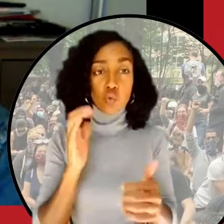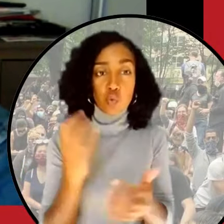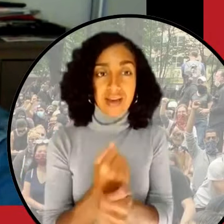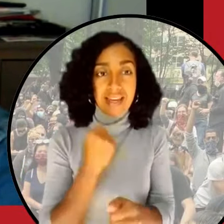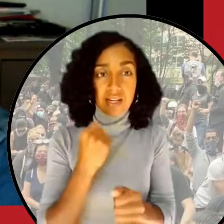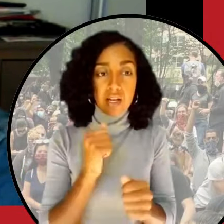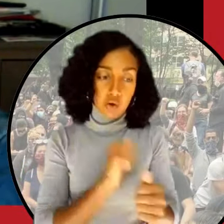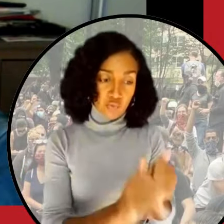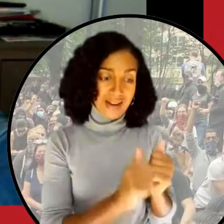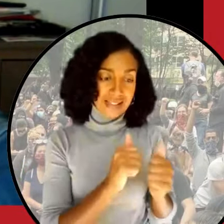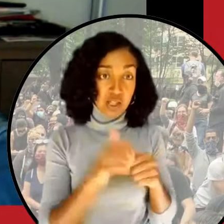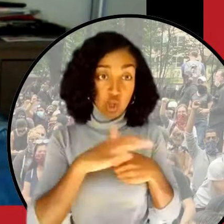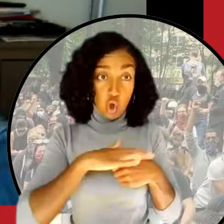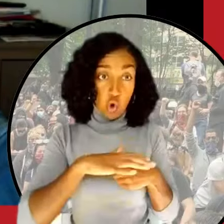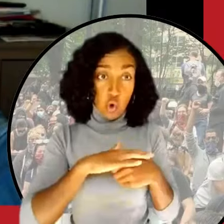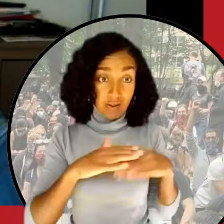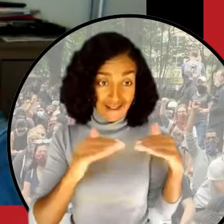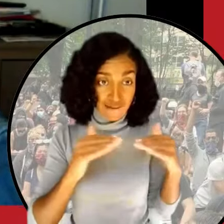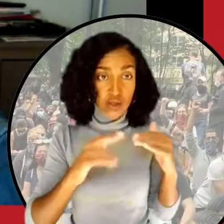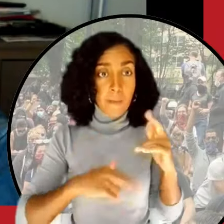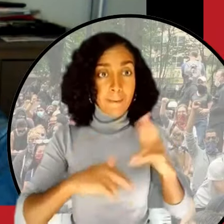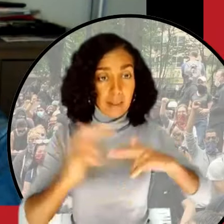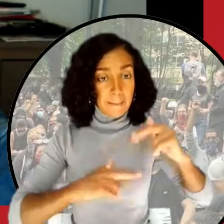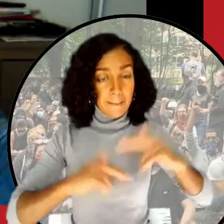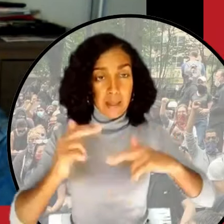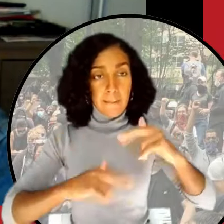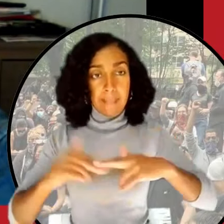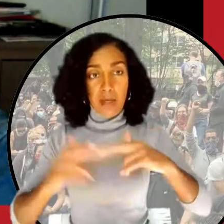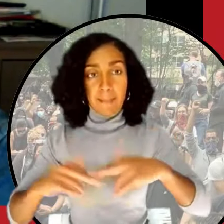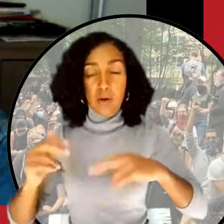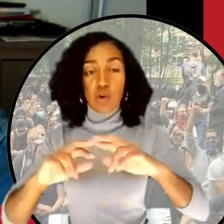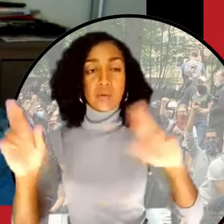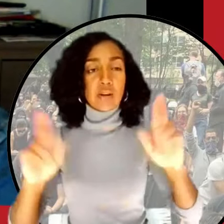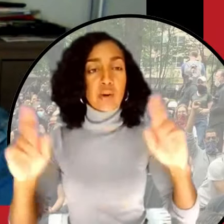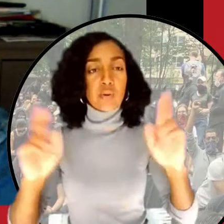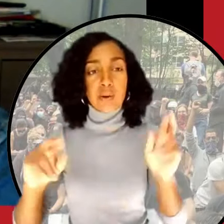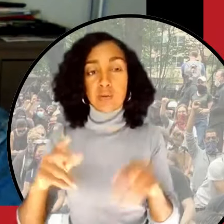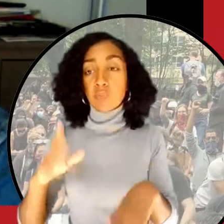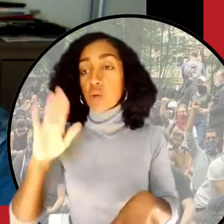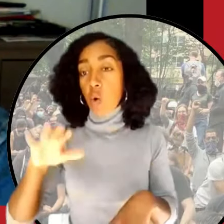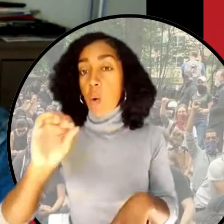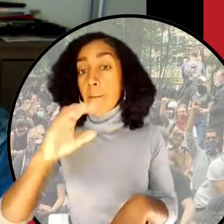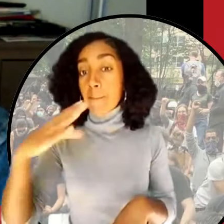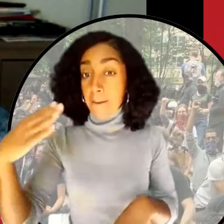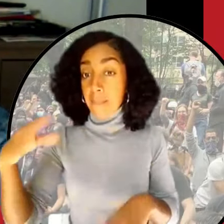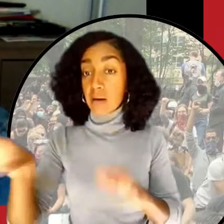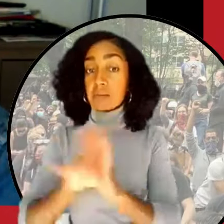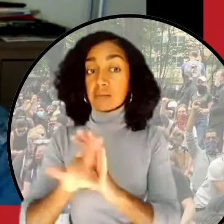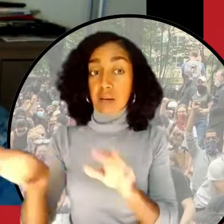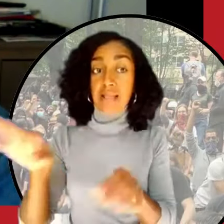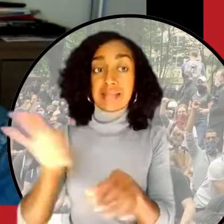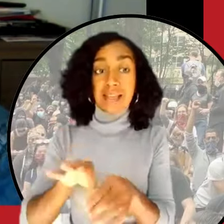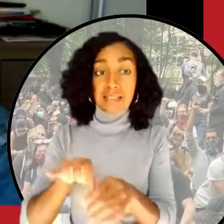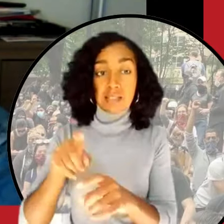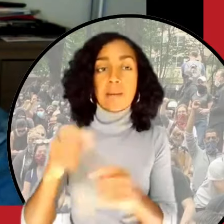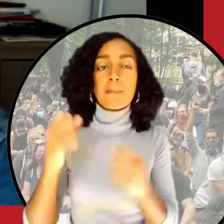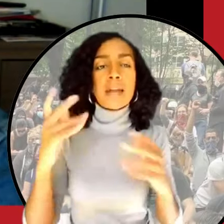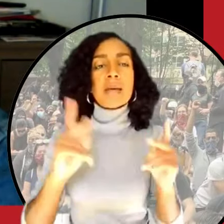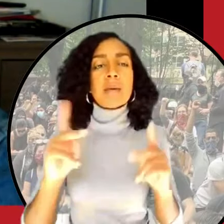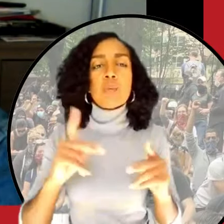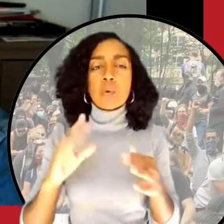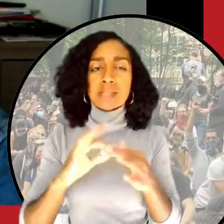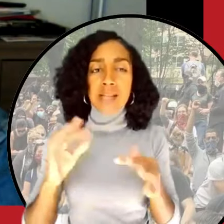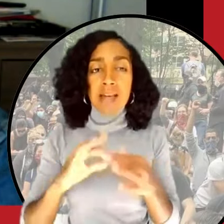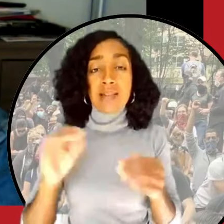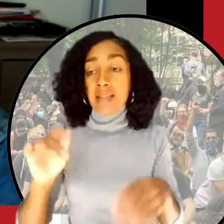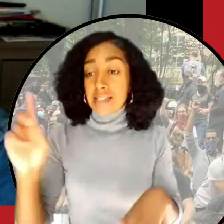bench. You know, when, you know, after Obama got elected, you know, much has been said about the Democratic Party lost, you know,